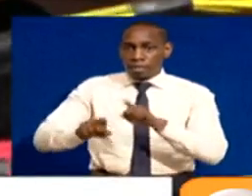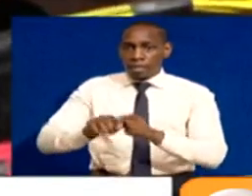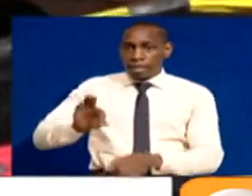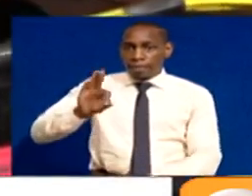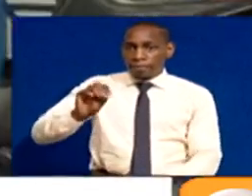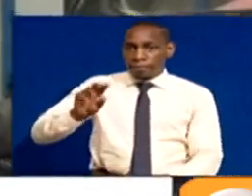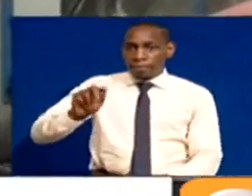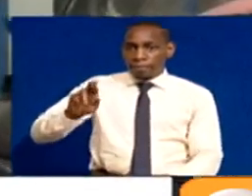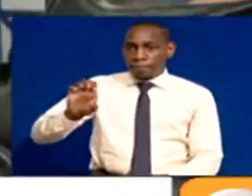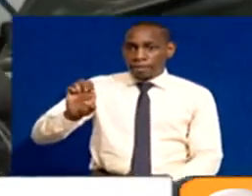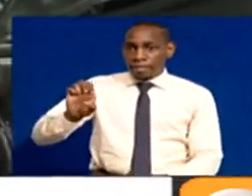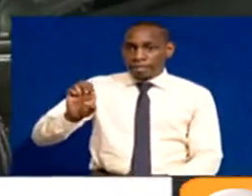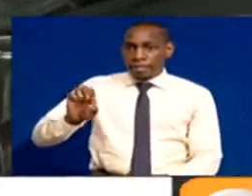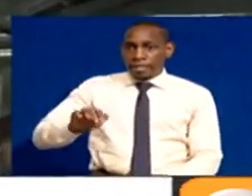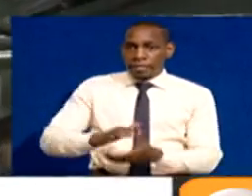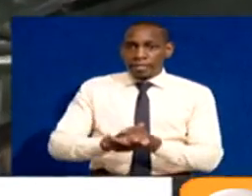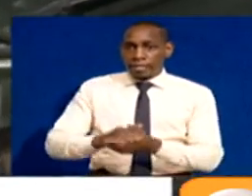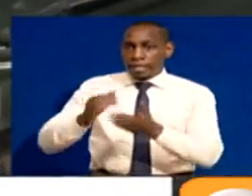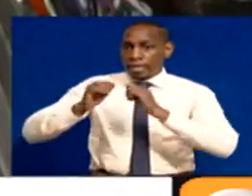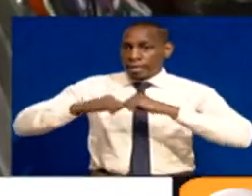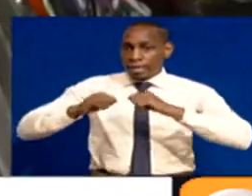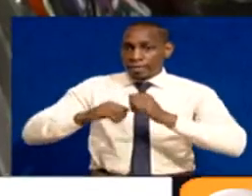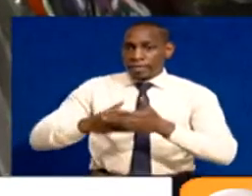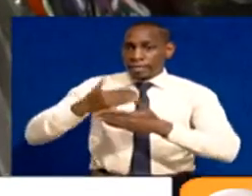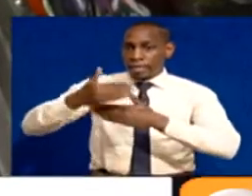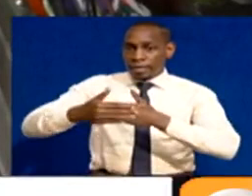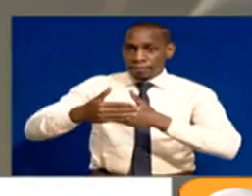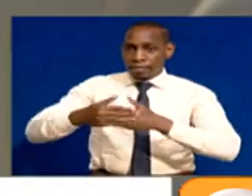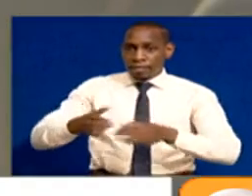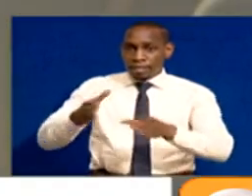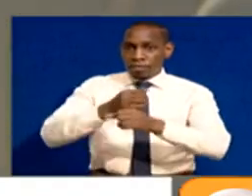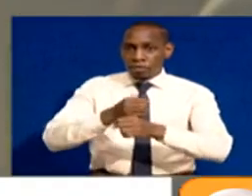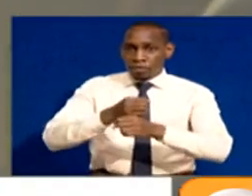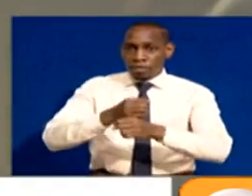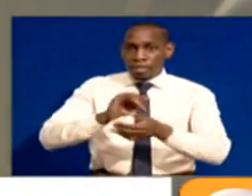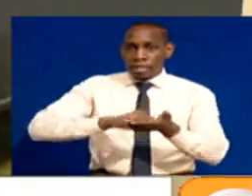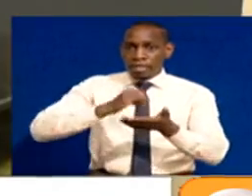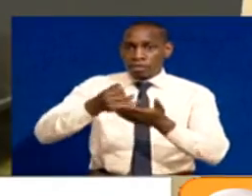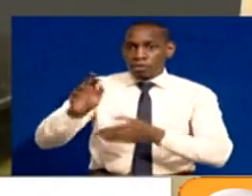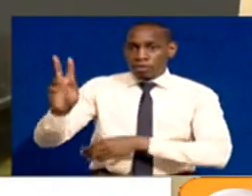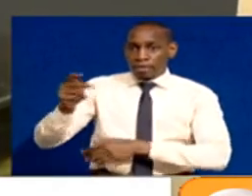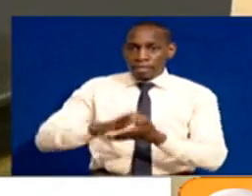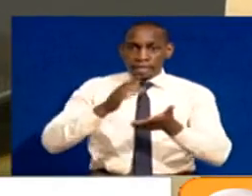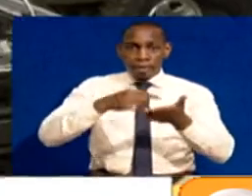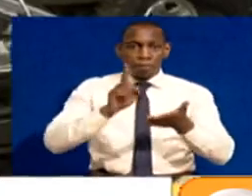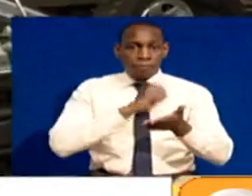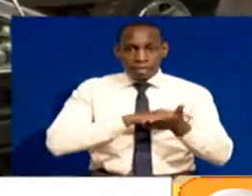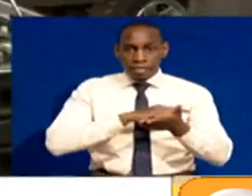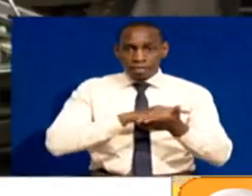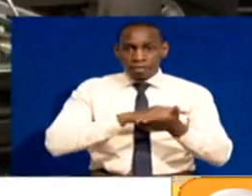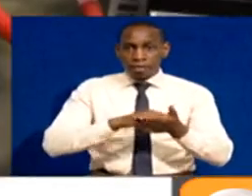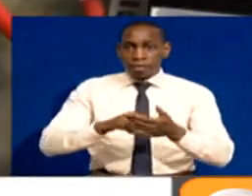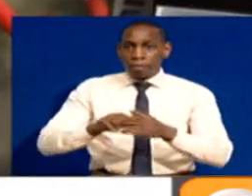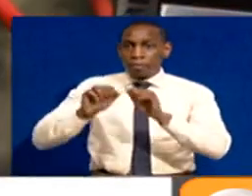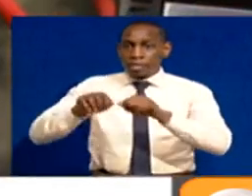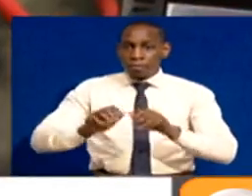Factor Ventures and Ambo Ventures as well. The deal comes only days after the Association of Insurers in Kenya gave a green light to its